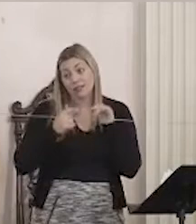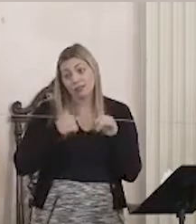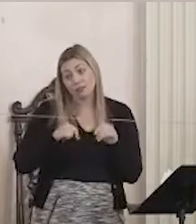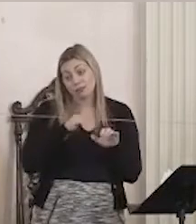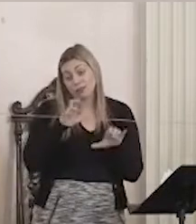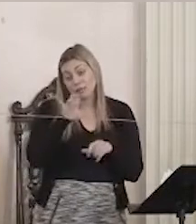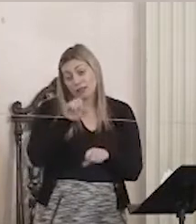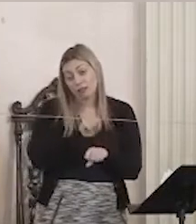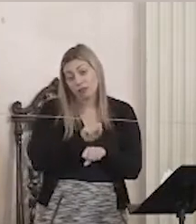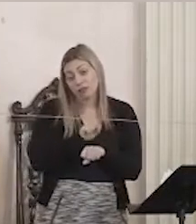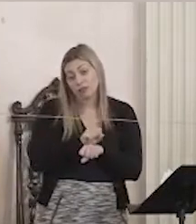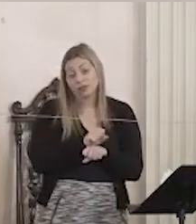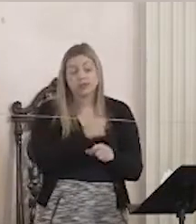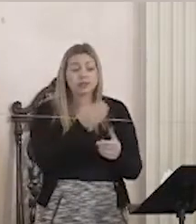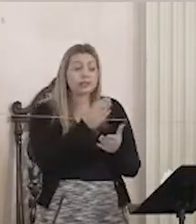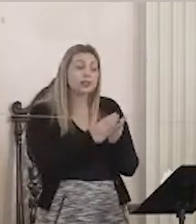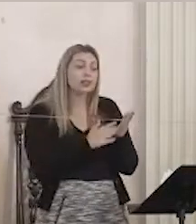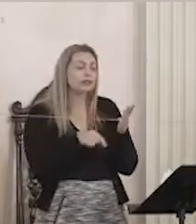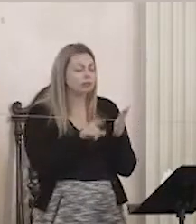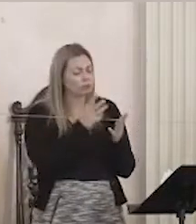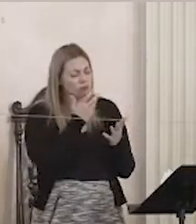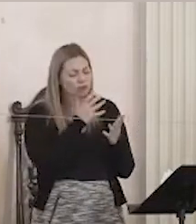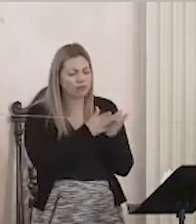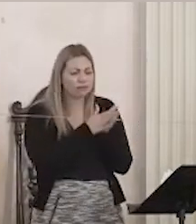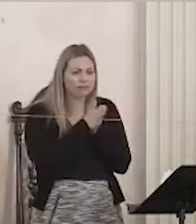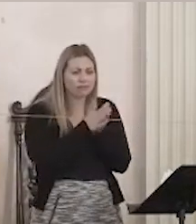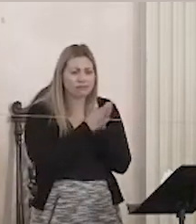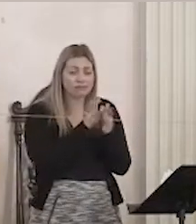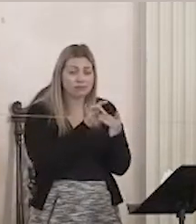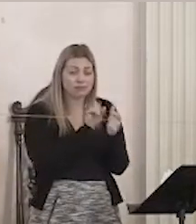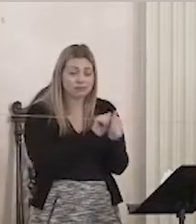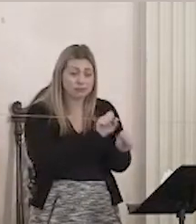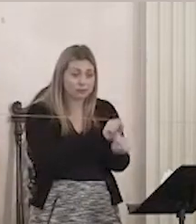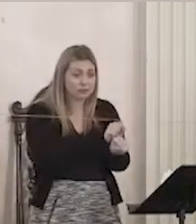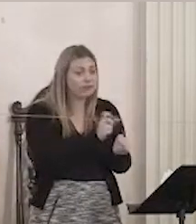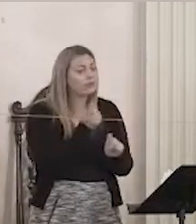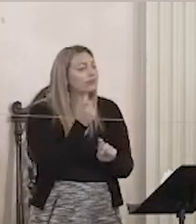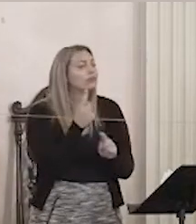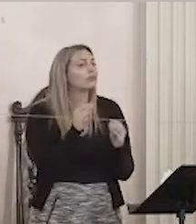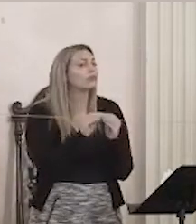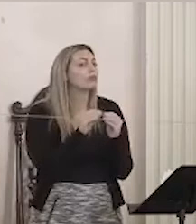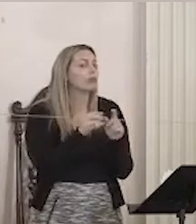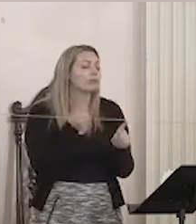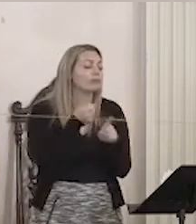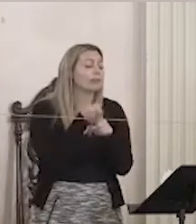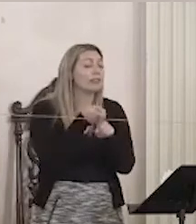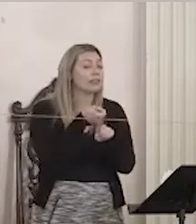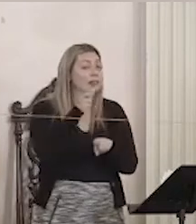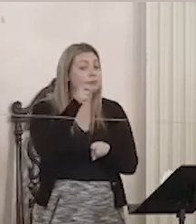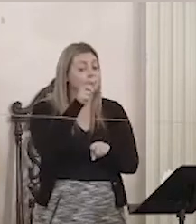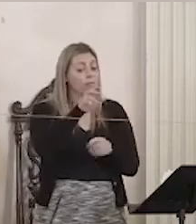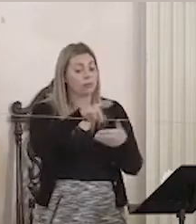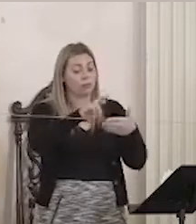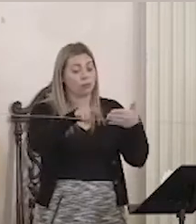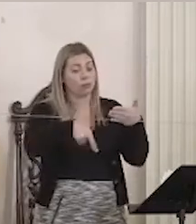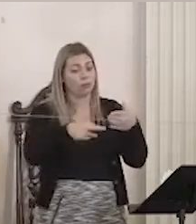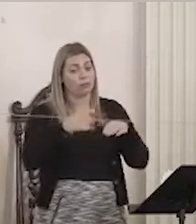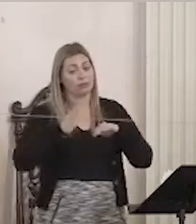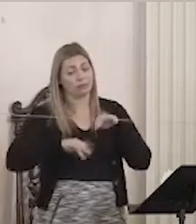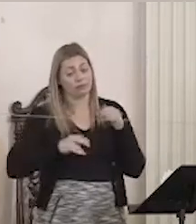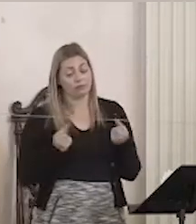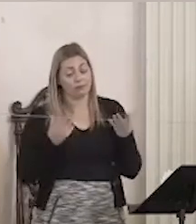are, some who are equally passionate about this work, but more critically affected by the outcomes than